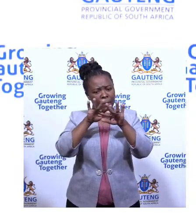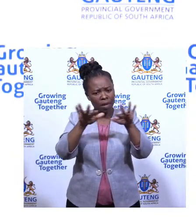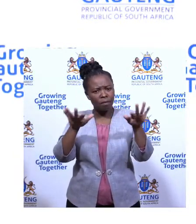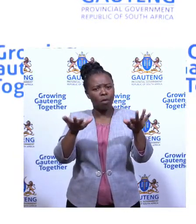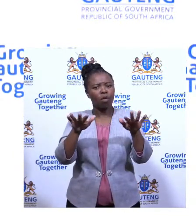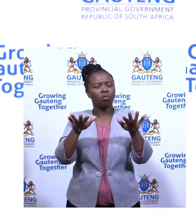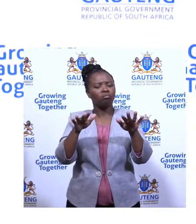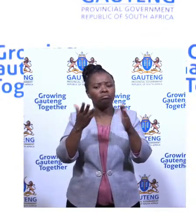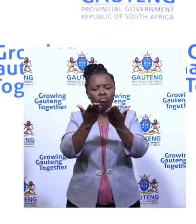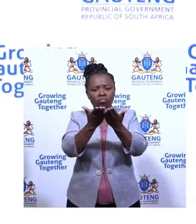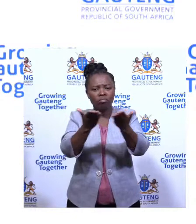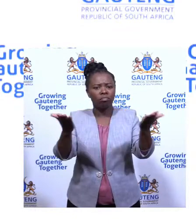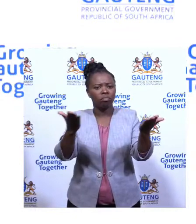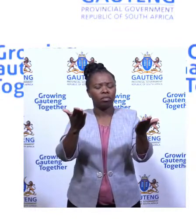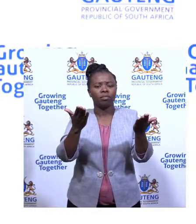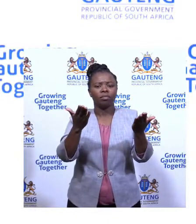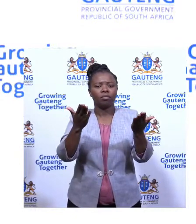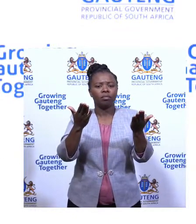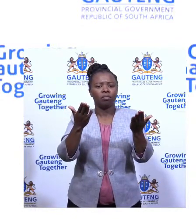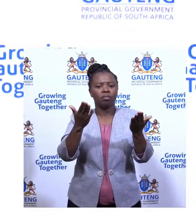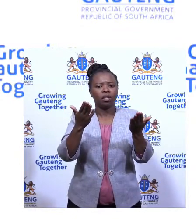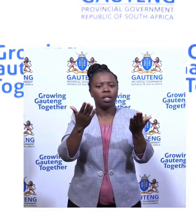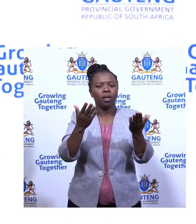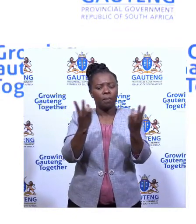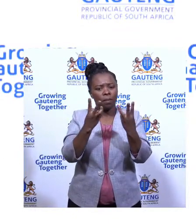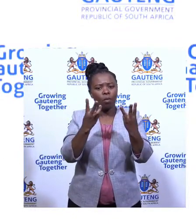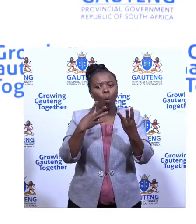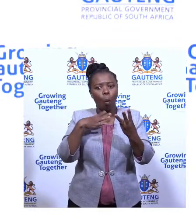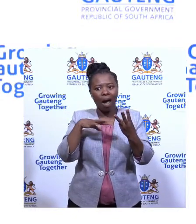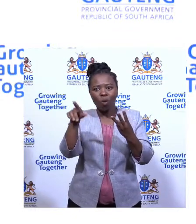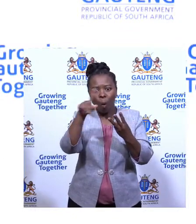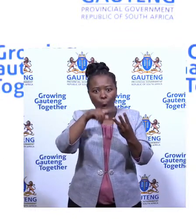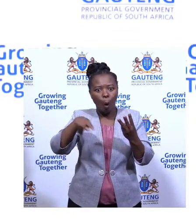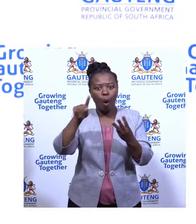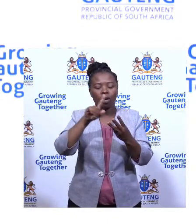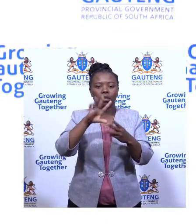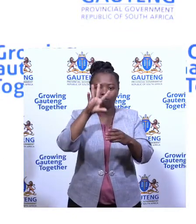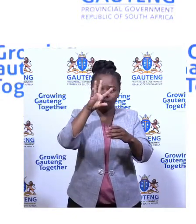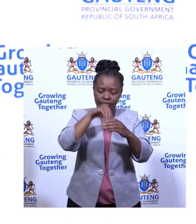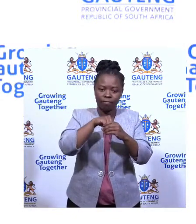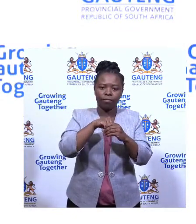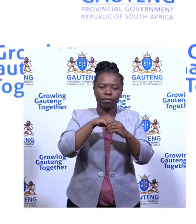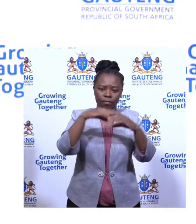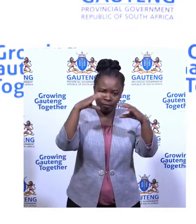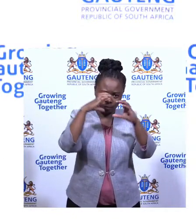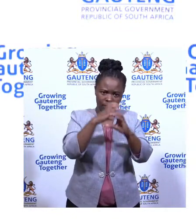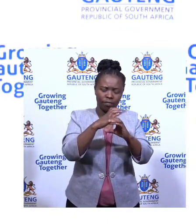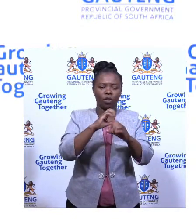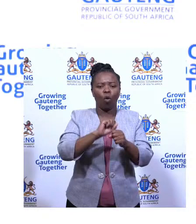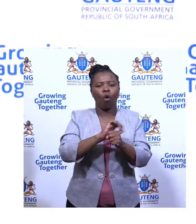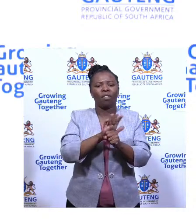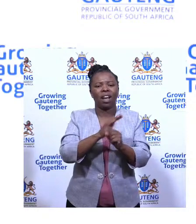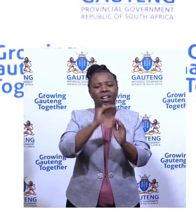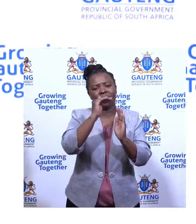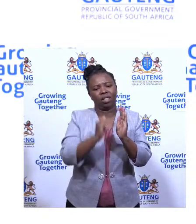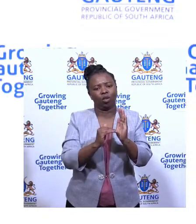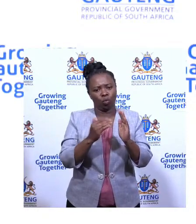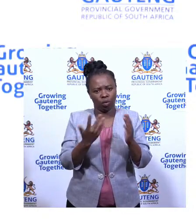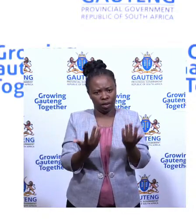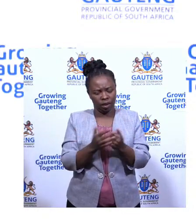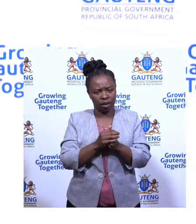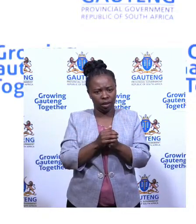to be on what the clinicians were presenting here, on COVID-19. How do we